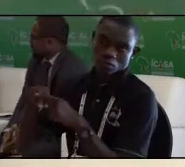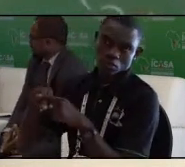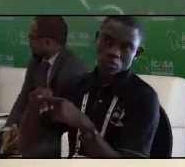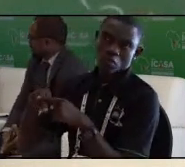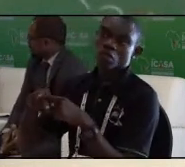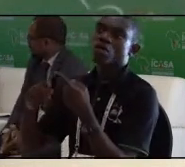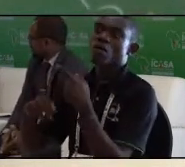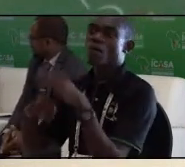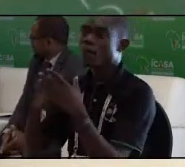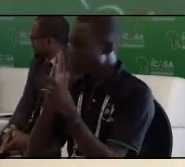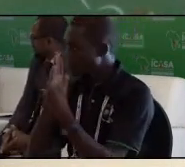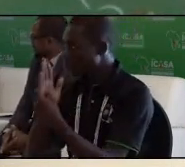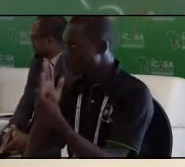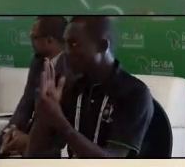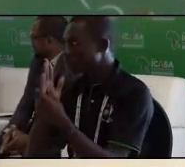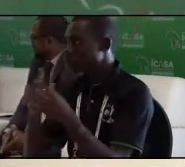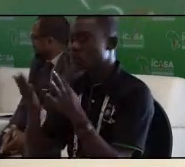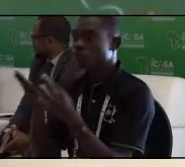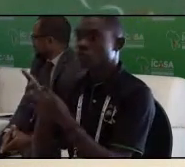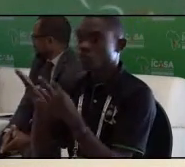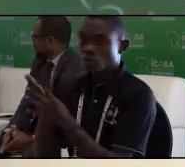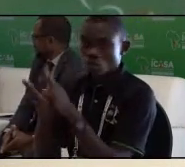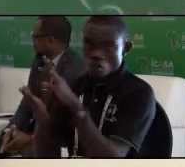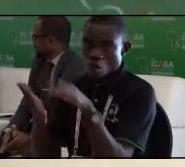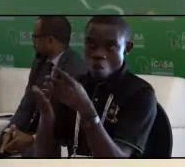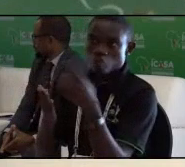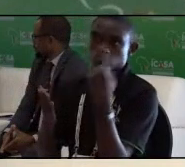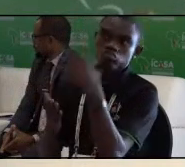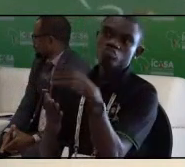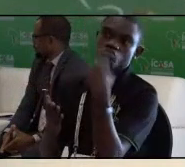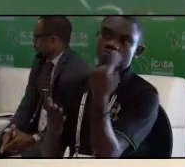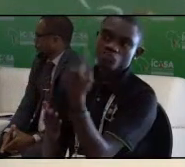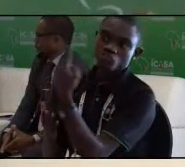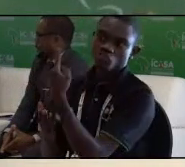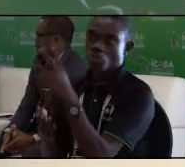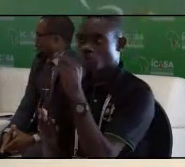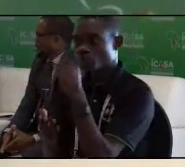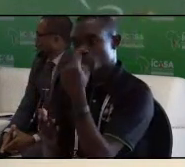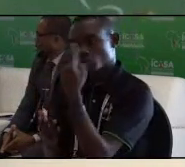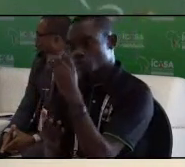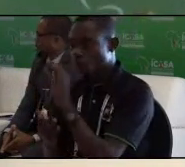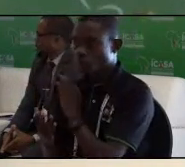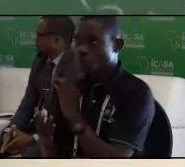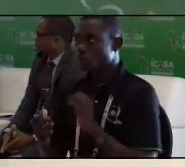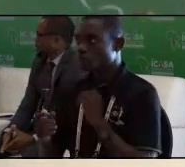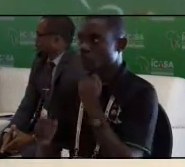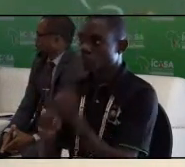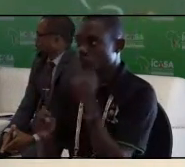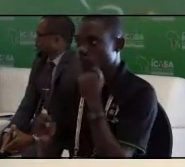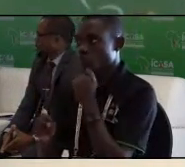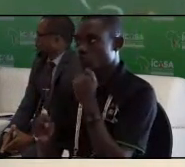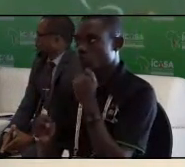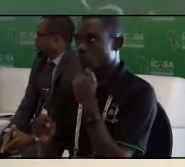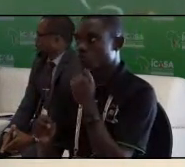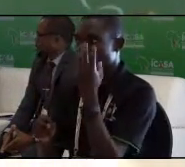this committee or task force is that it includes all the players. It's not just government, it's non-government, it's